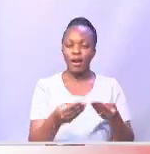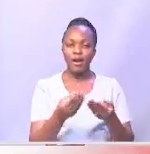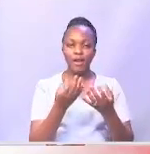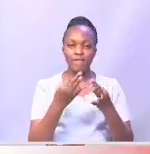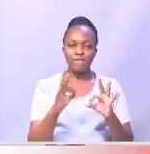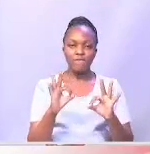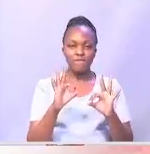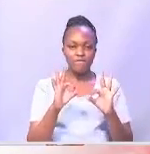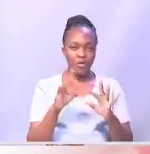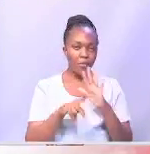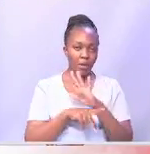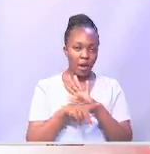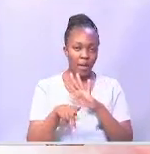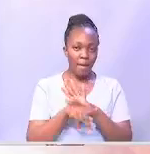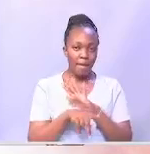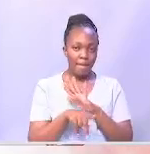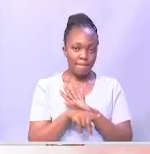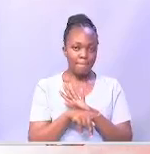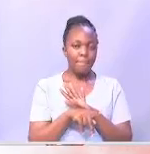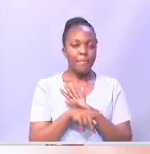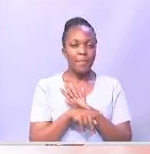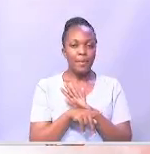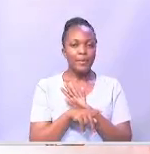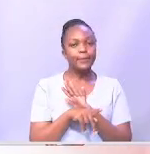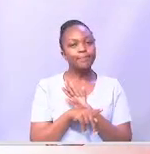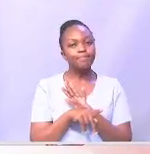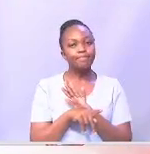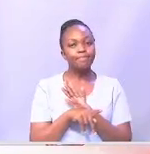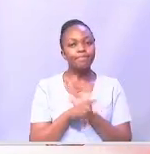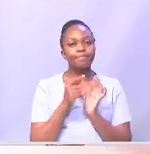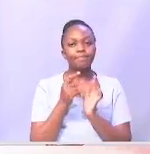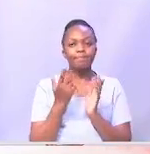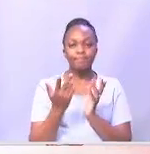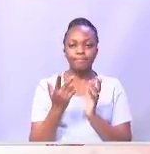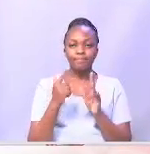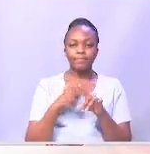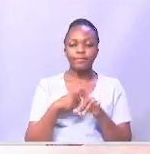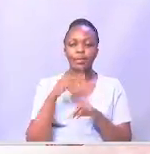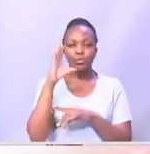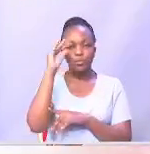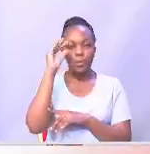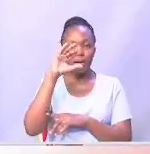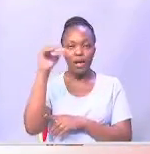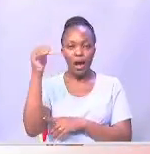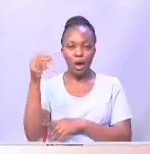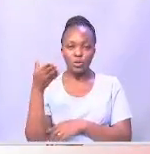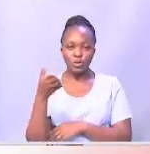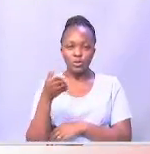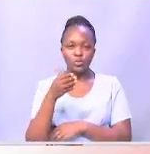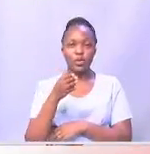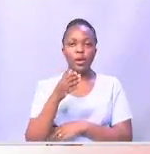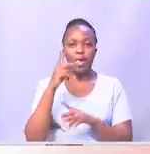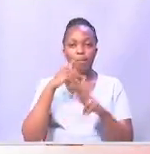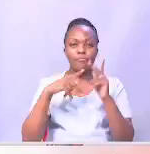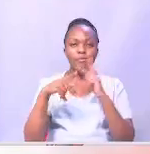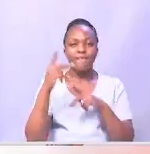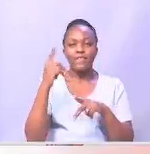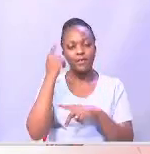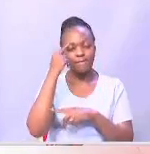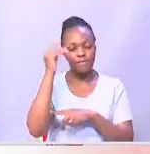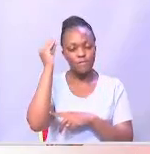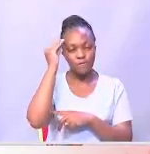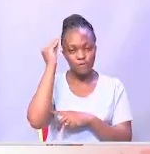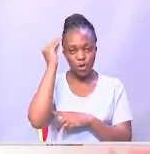in public schools. Speaking in Mombasa County, Education Cabinet Secretary Professor George Magoha warned head teachers